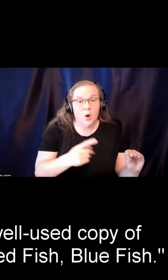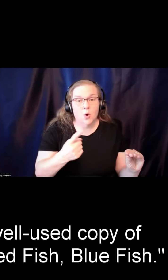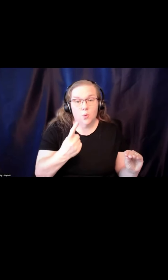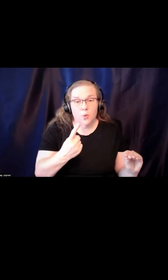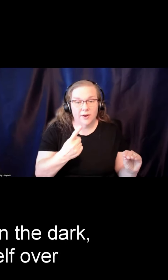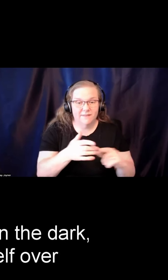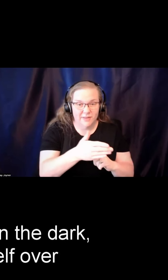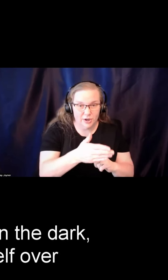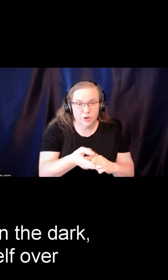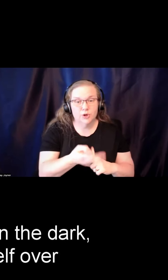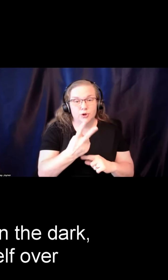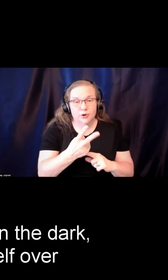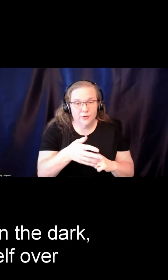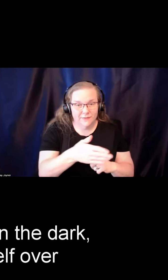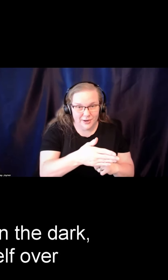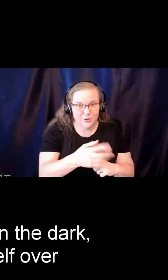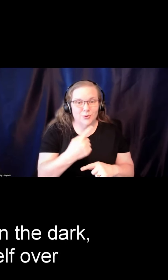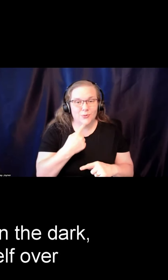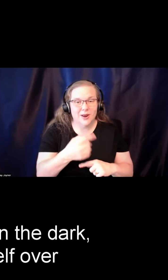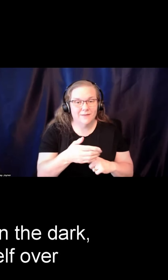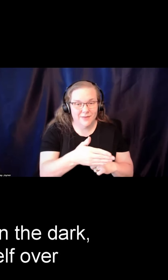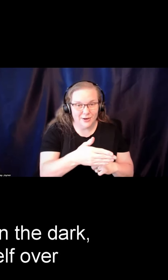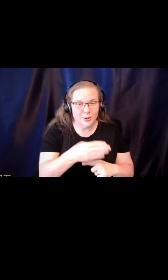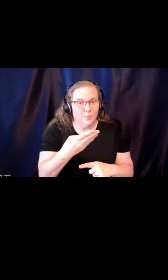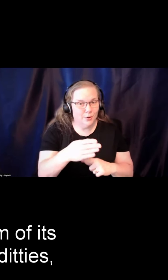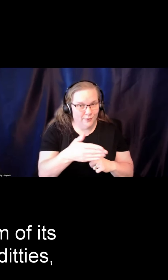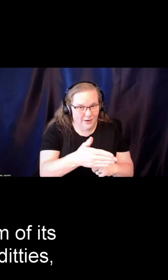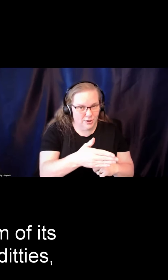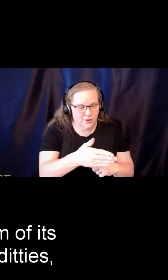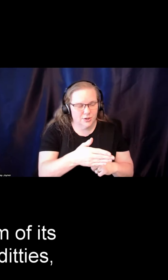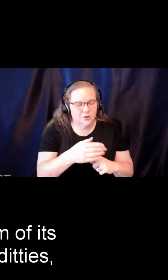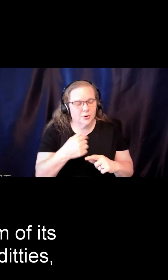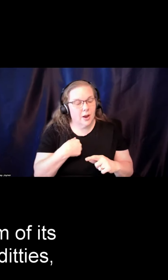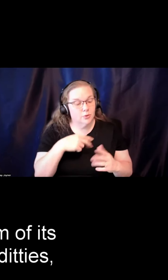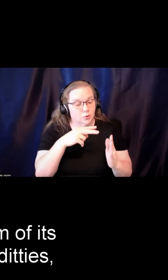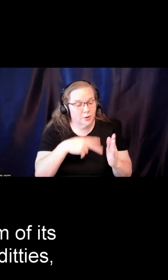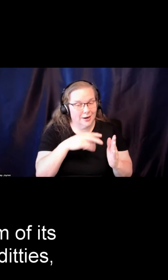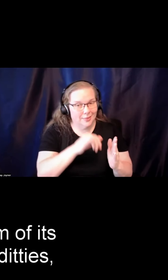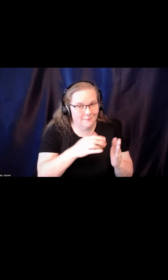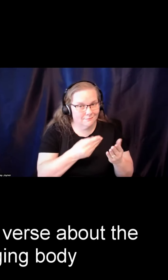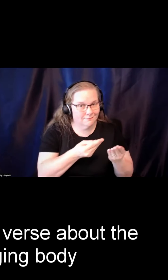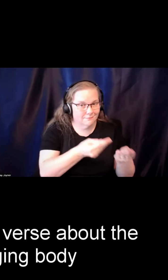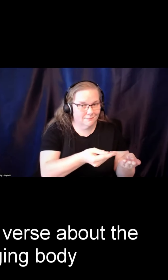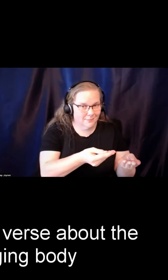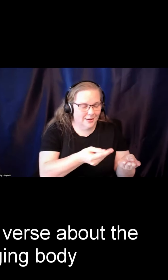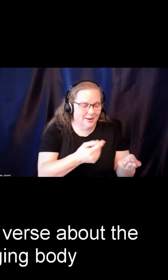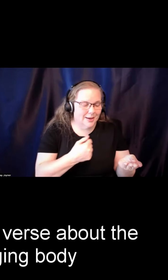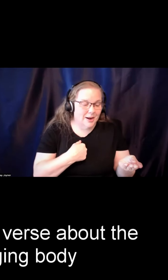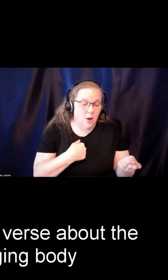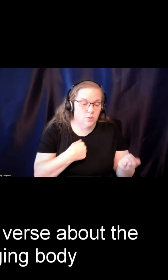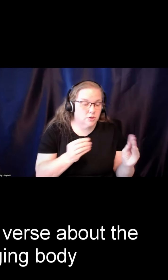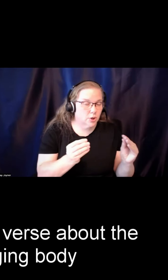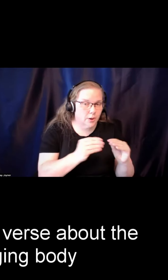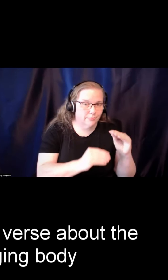Blue Fish. In my own bed, in the dark, I gave myself over to the rhythm of its piecemeal ditties, composing a